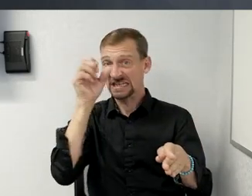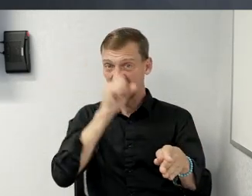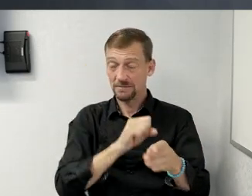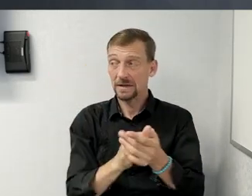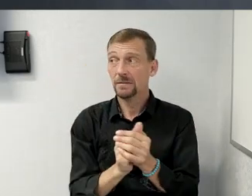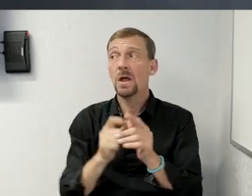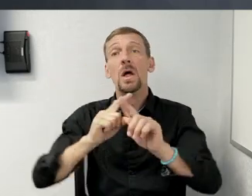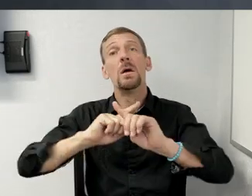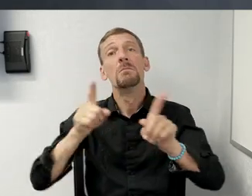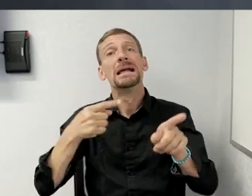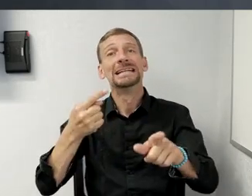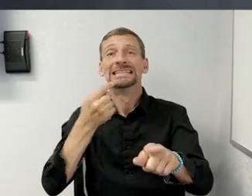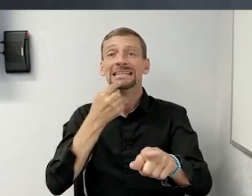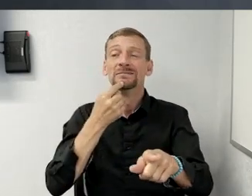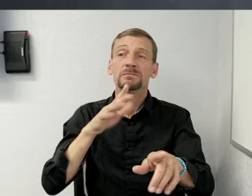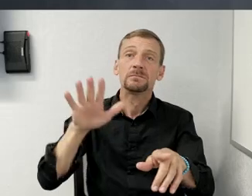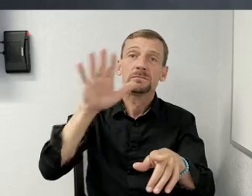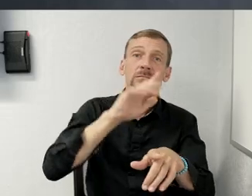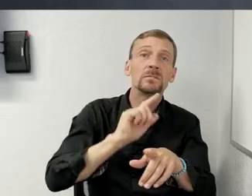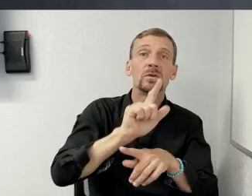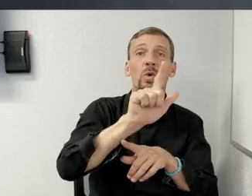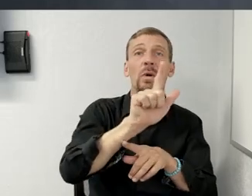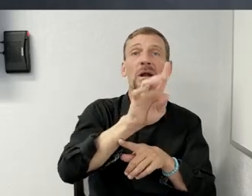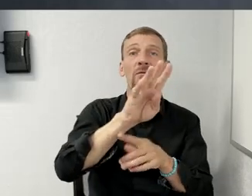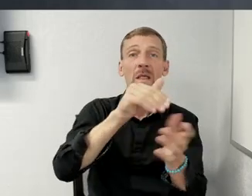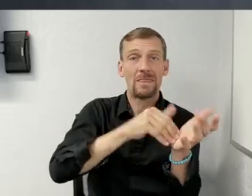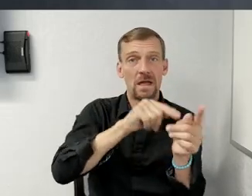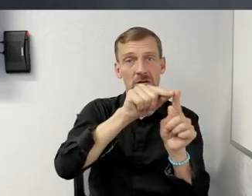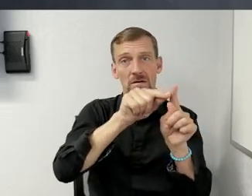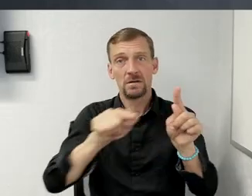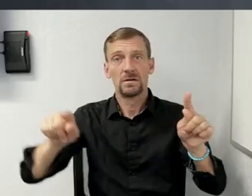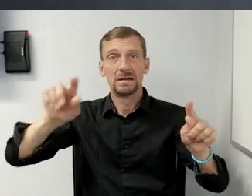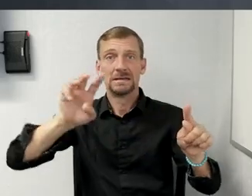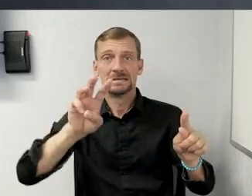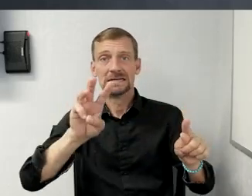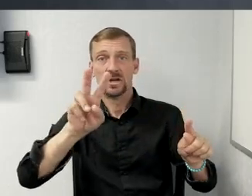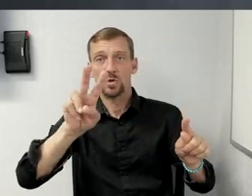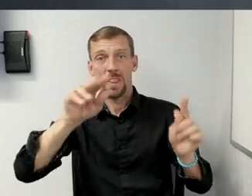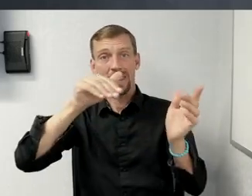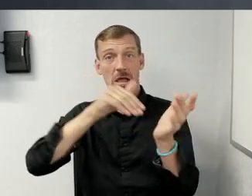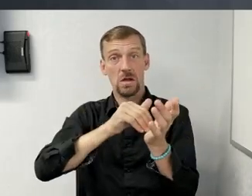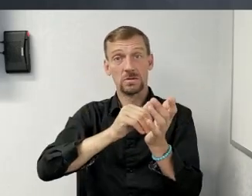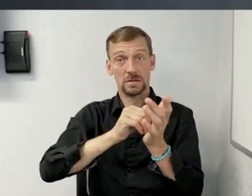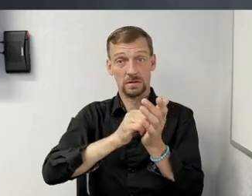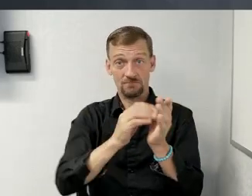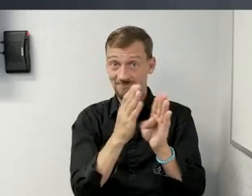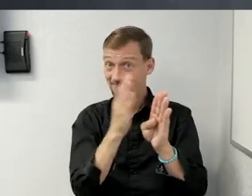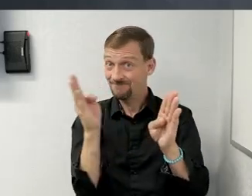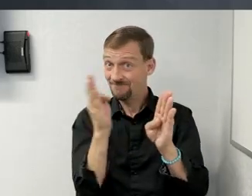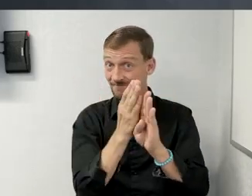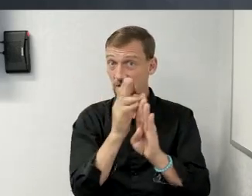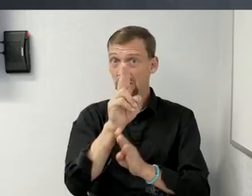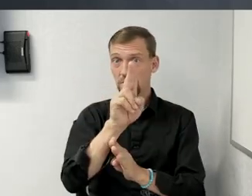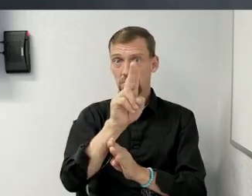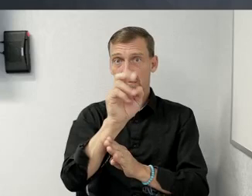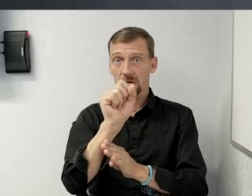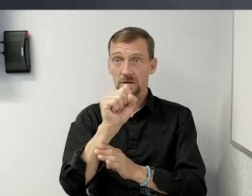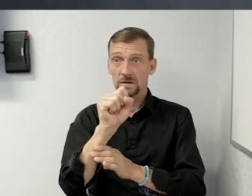is giving, but they're saying anywhere from 24,000 to 62,000